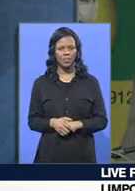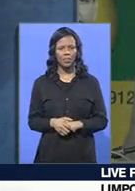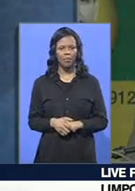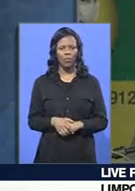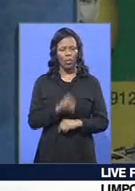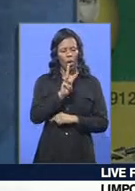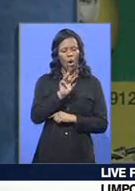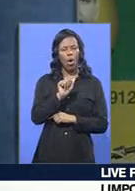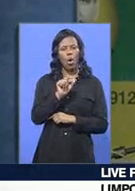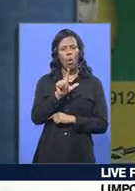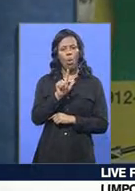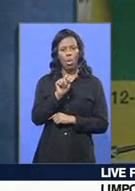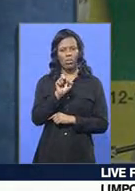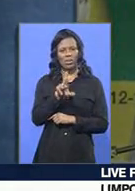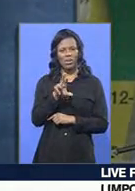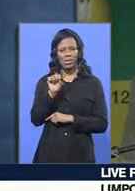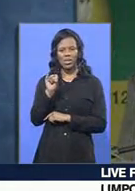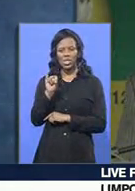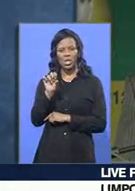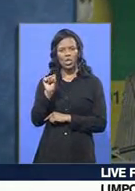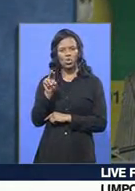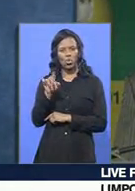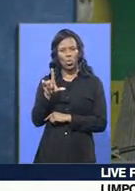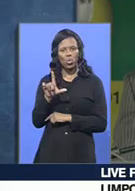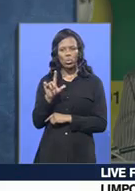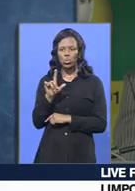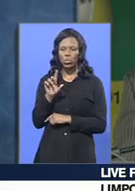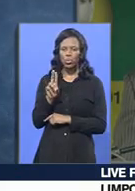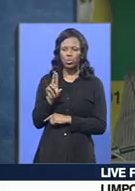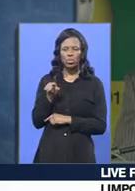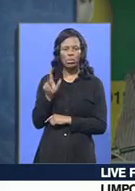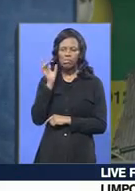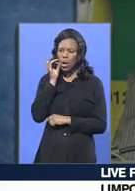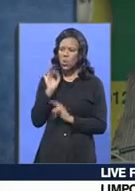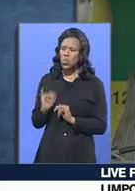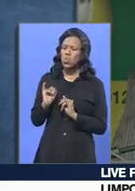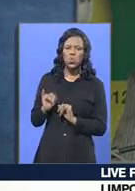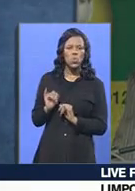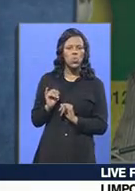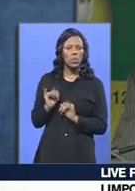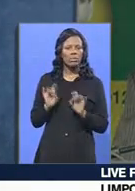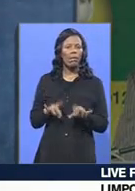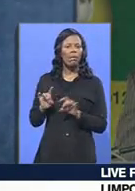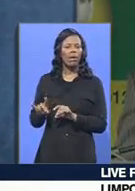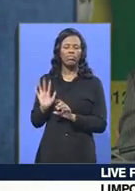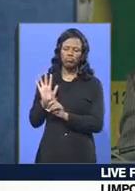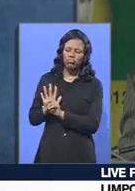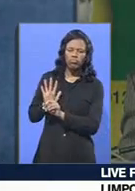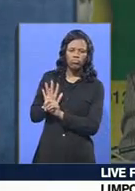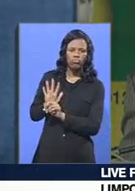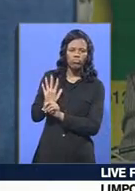Comrade Walter Sisulu comforted him during this trying period.